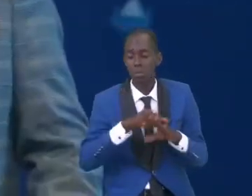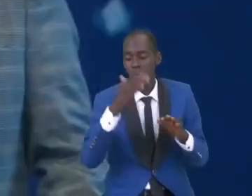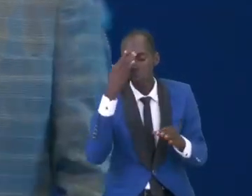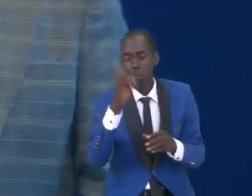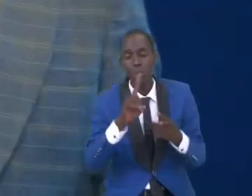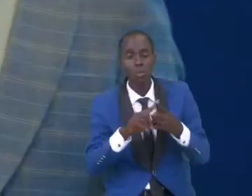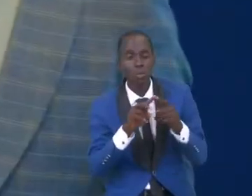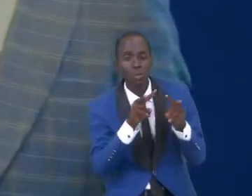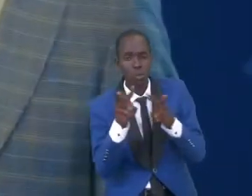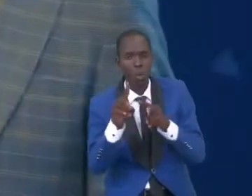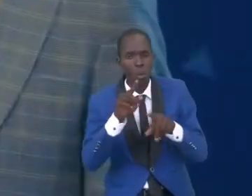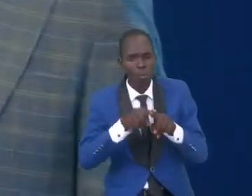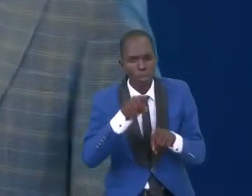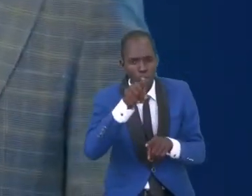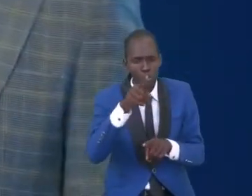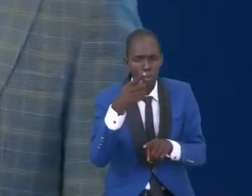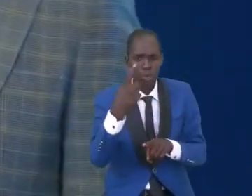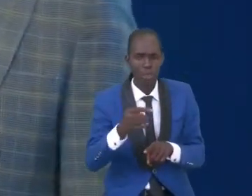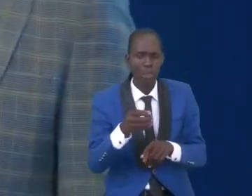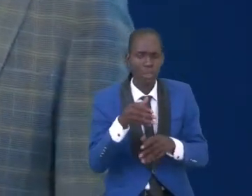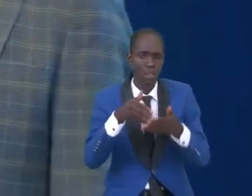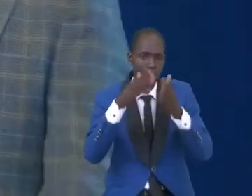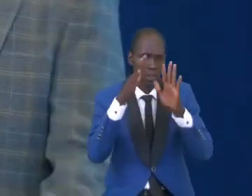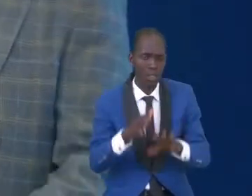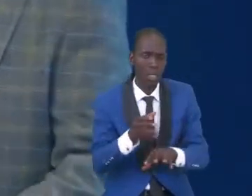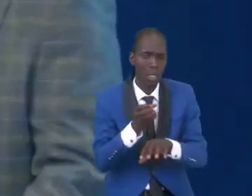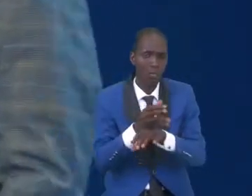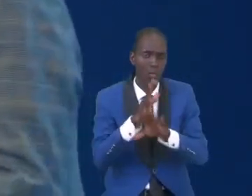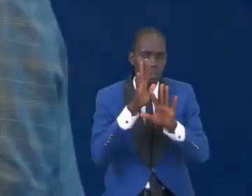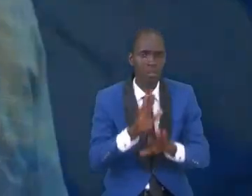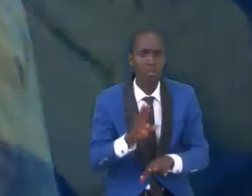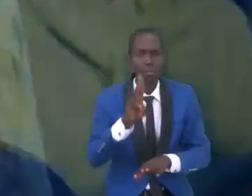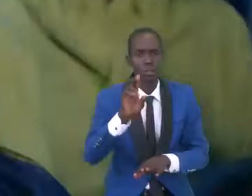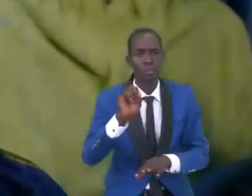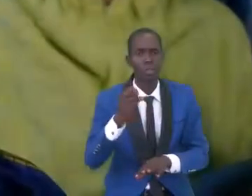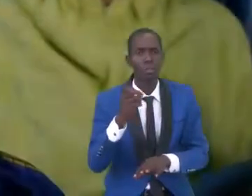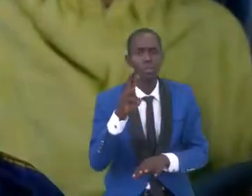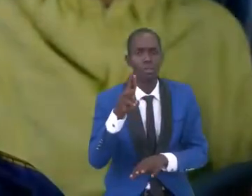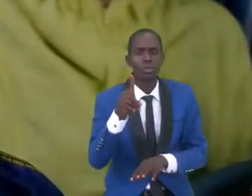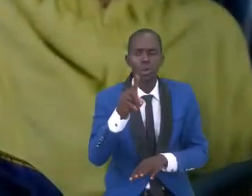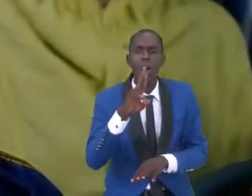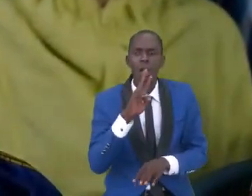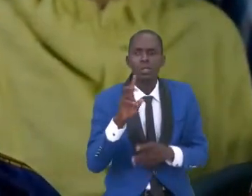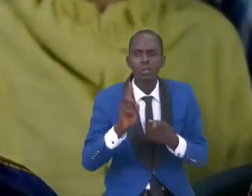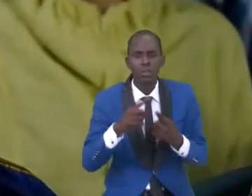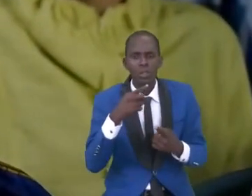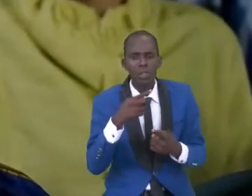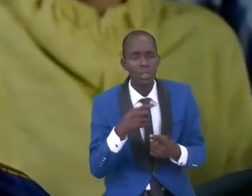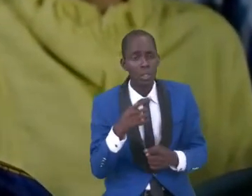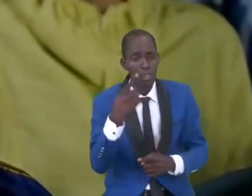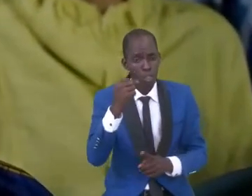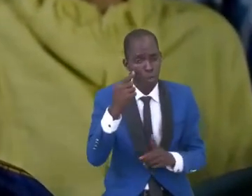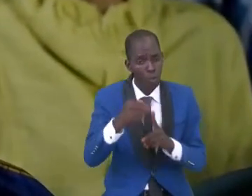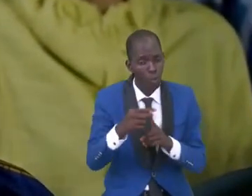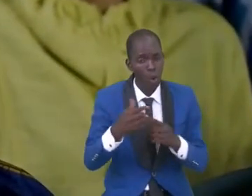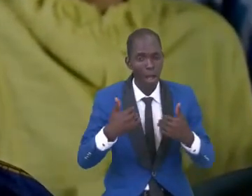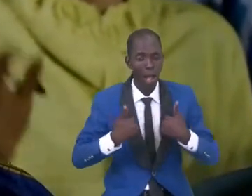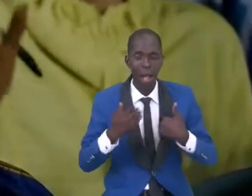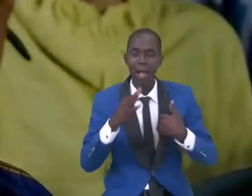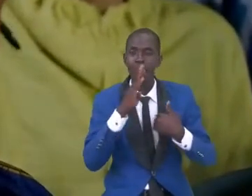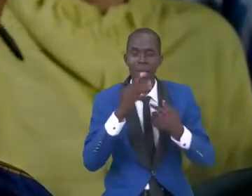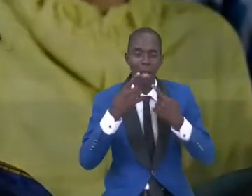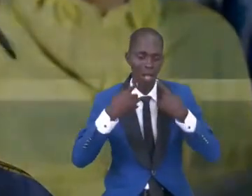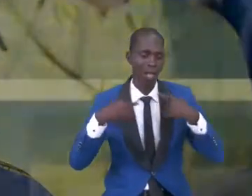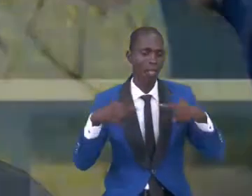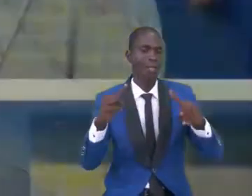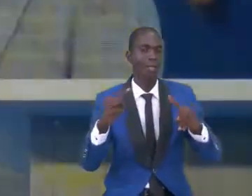the counselor, you, the usher, you are the one to say the word has been proclaimed. And